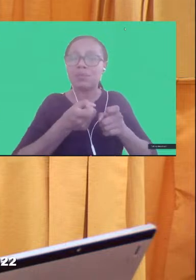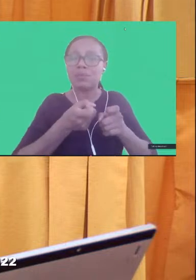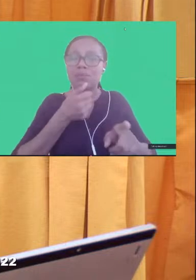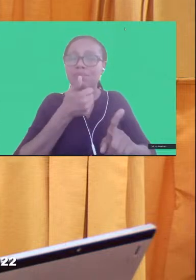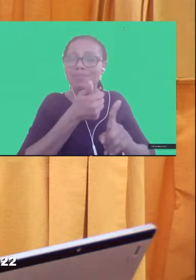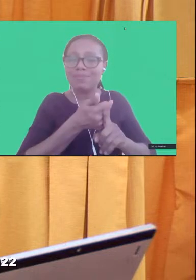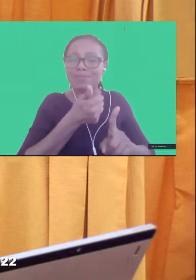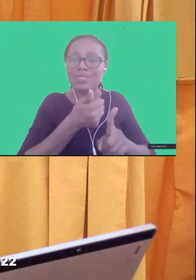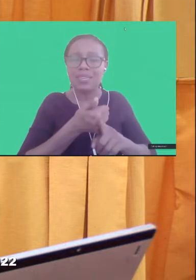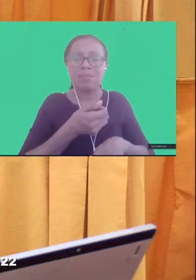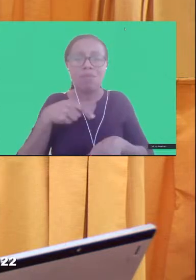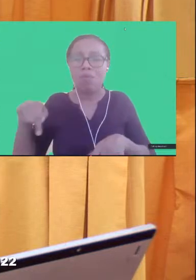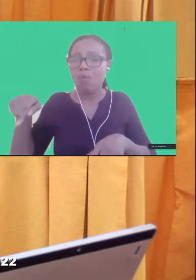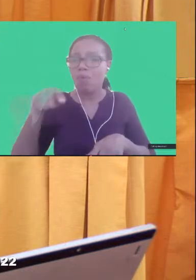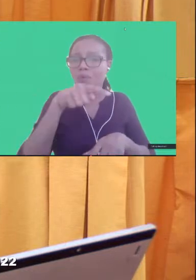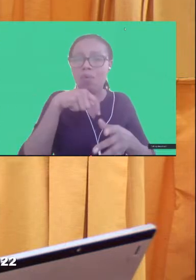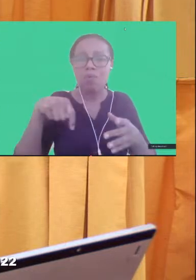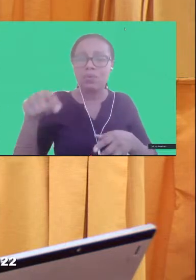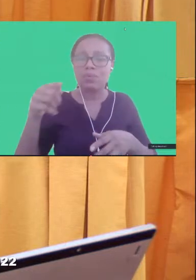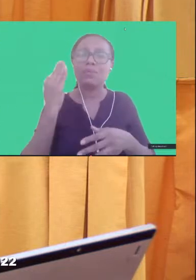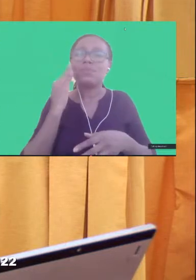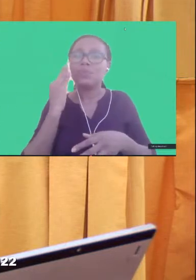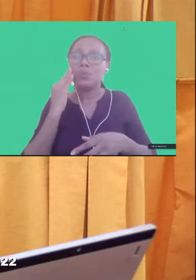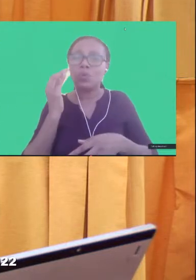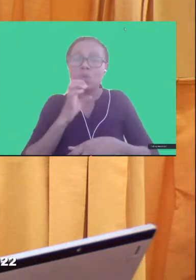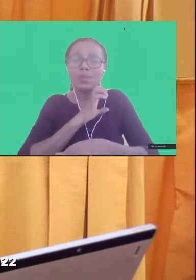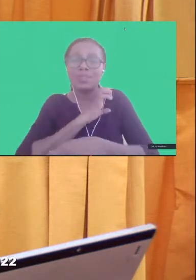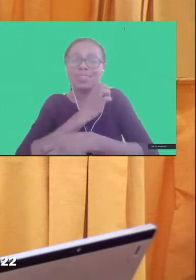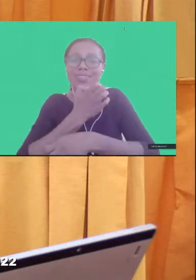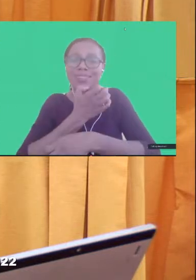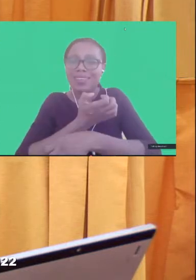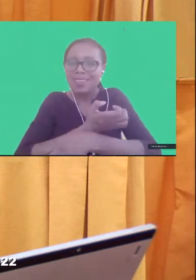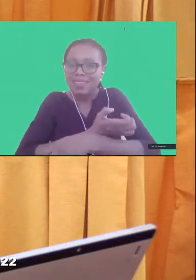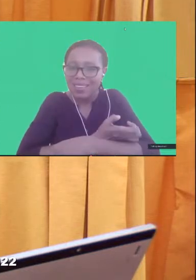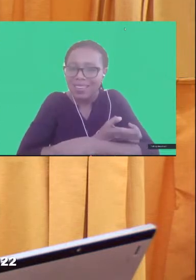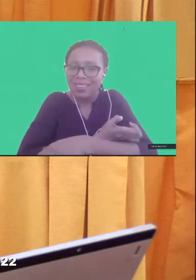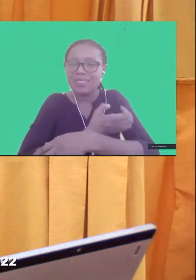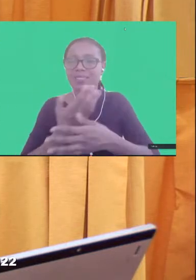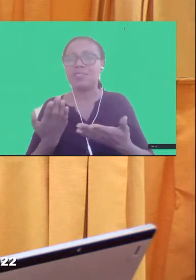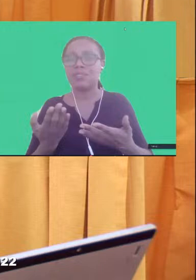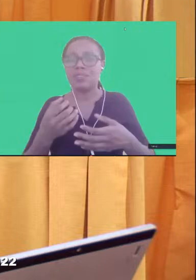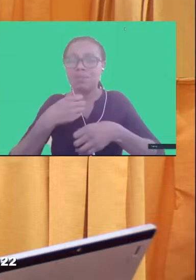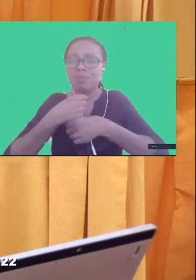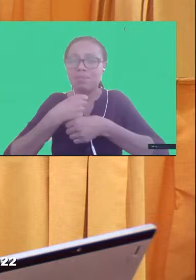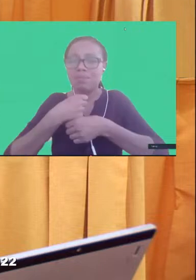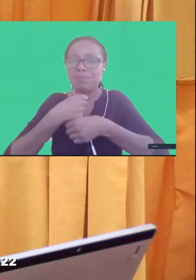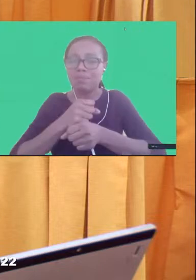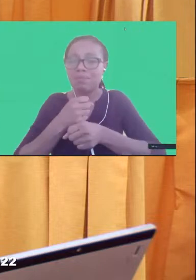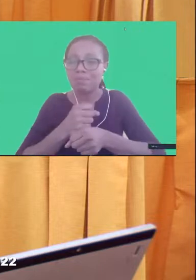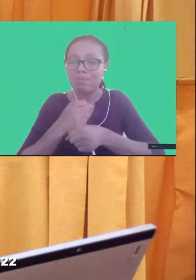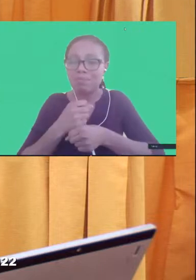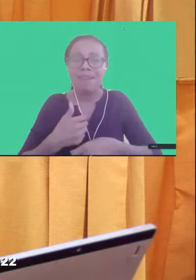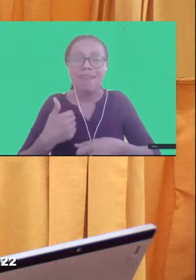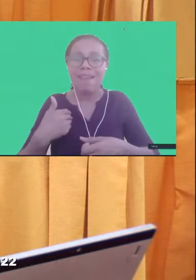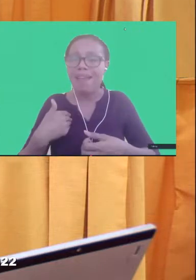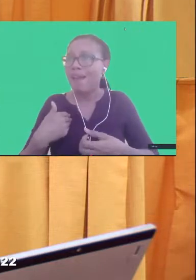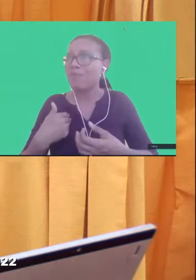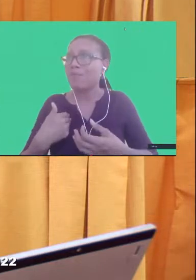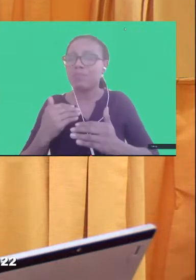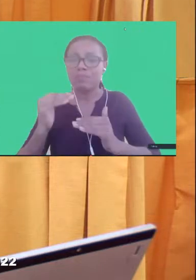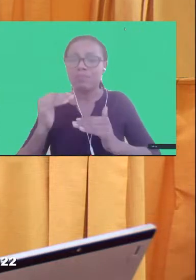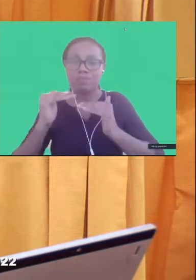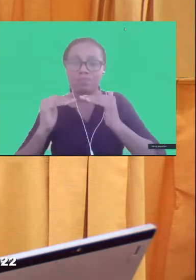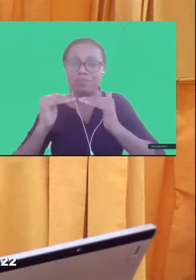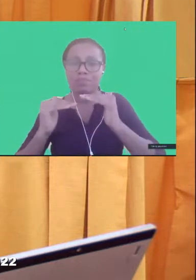an equal opportunity for being dispatched to the grid. So for 2020, for